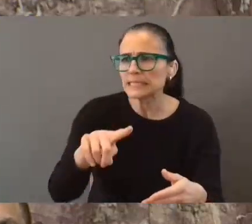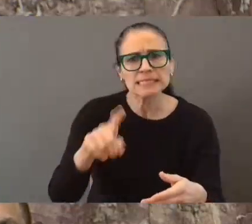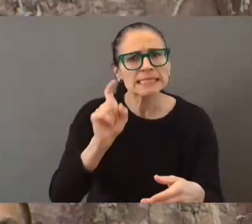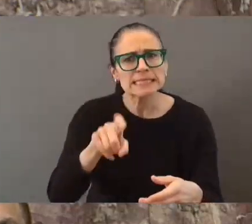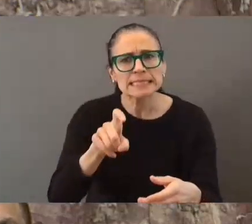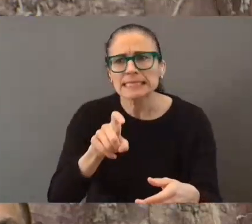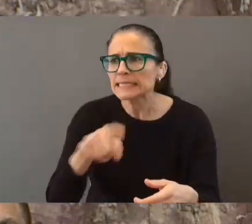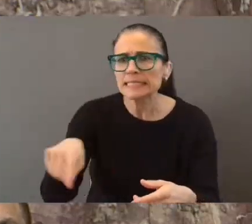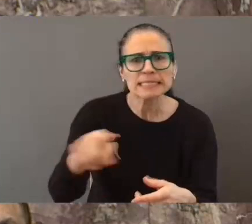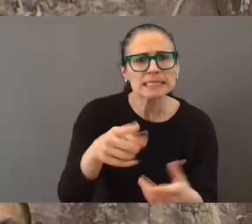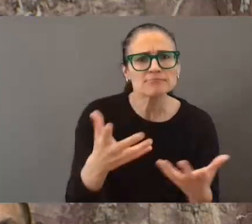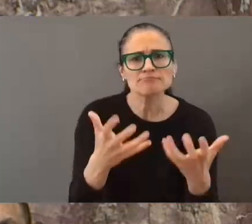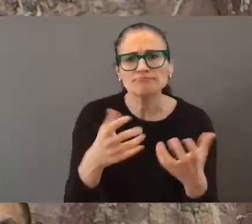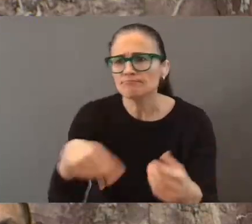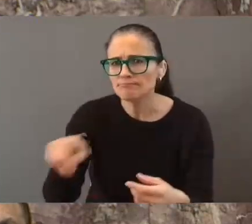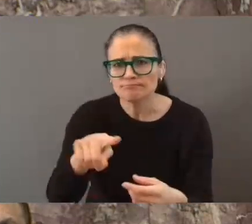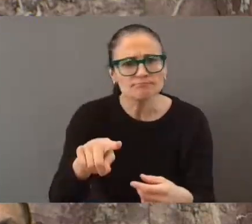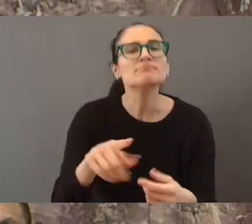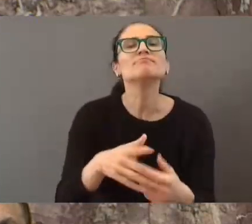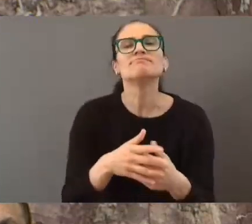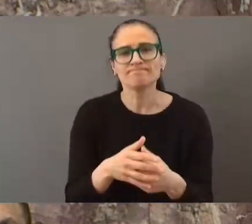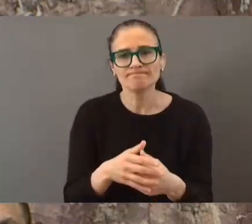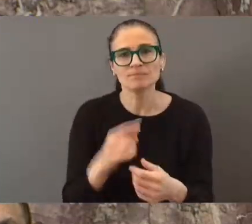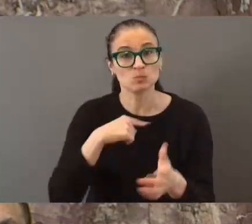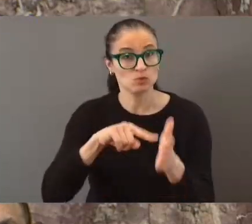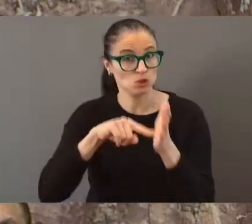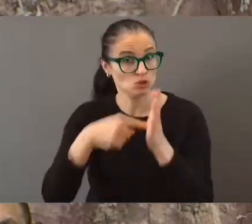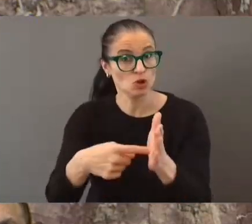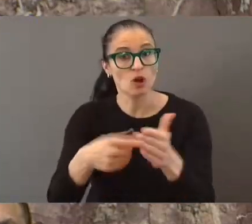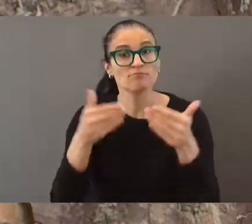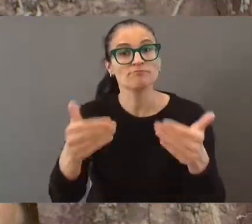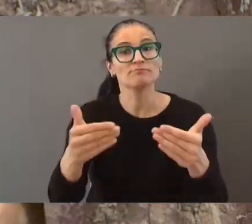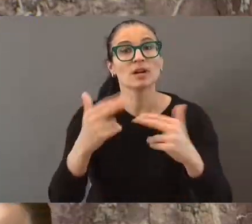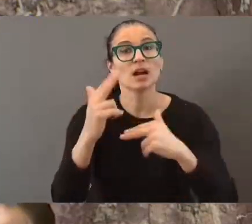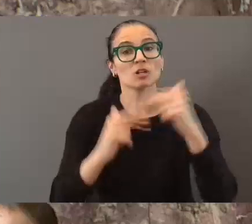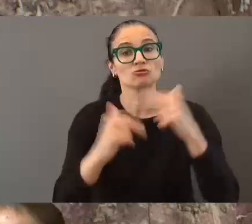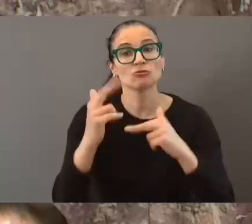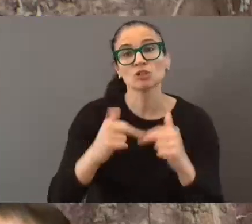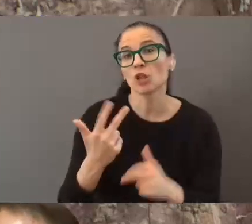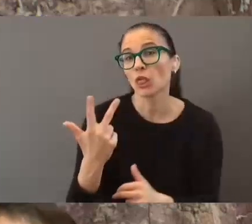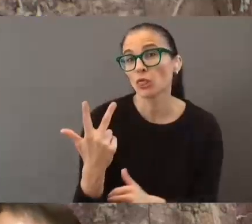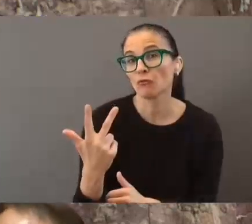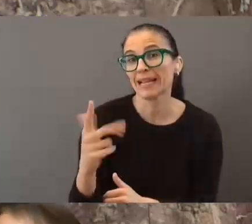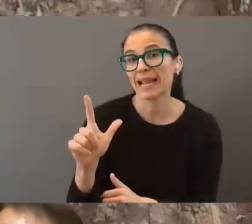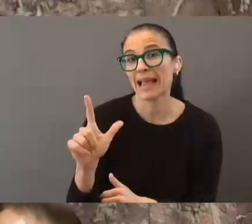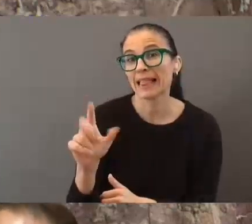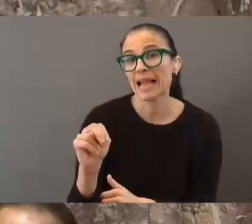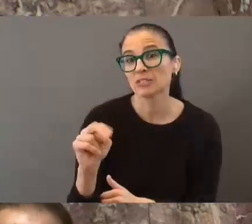3 LNG projects worth a capex of $42 billion. And, Honourable Speaker,